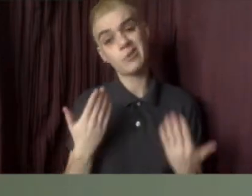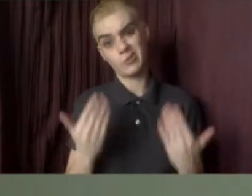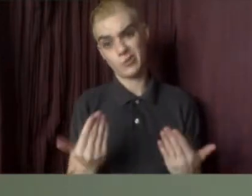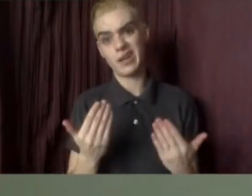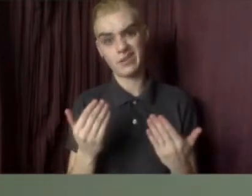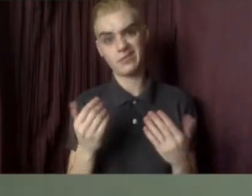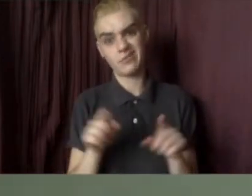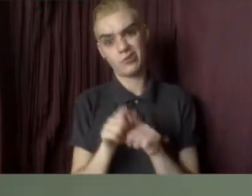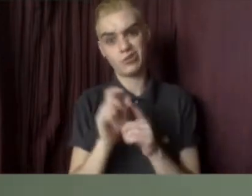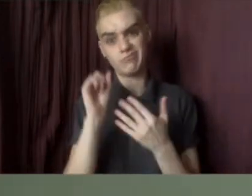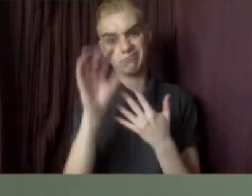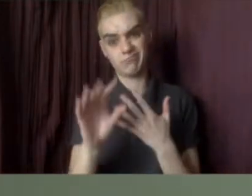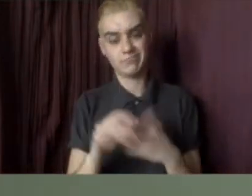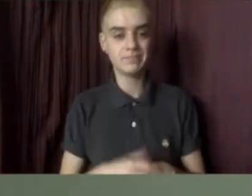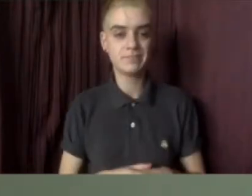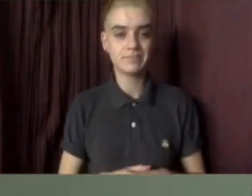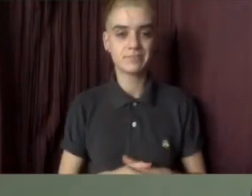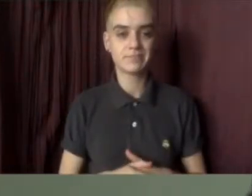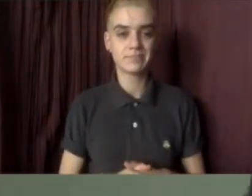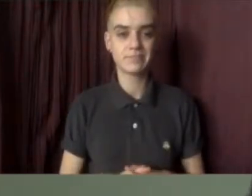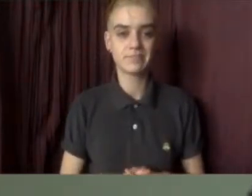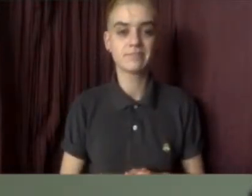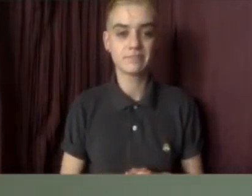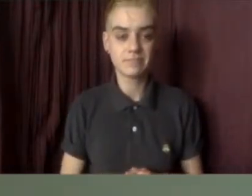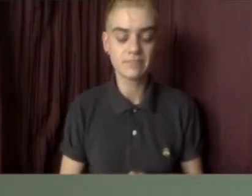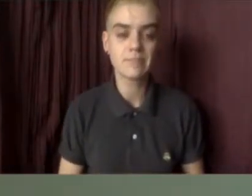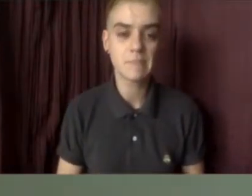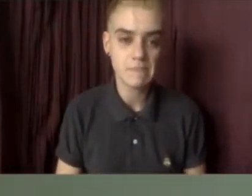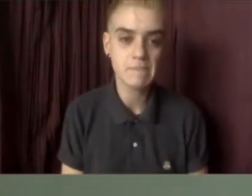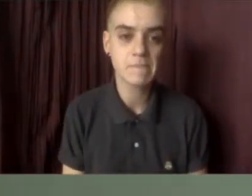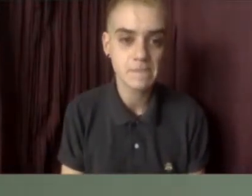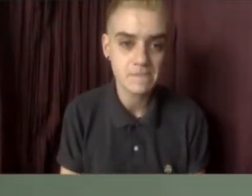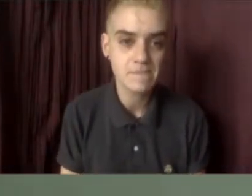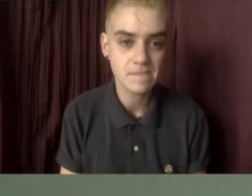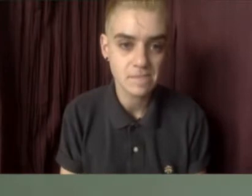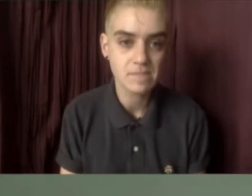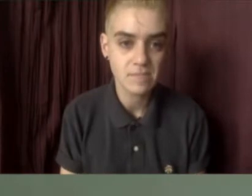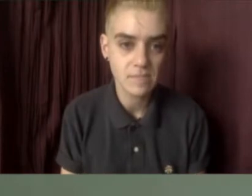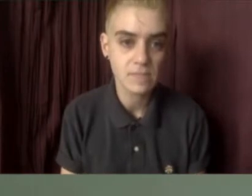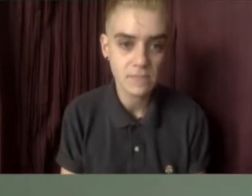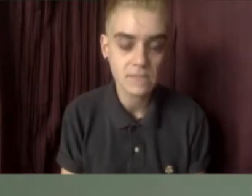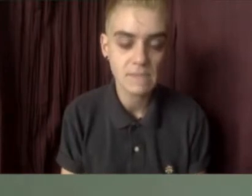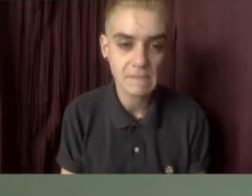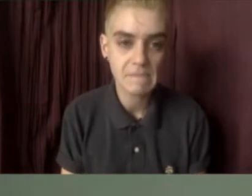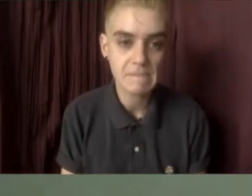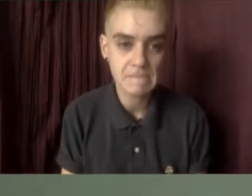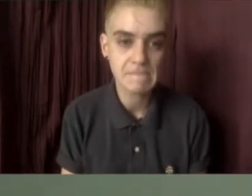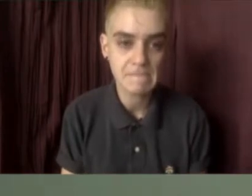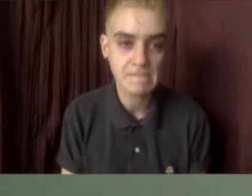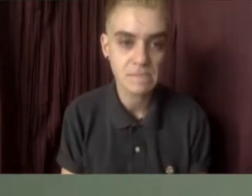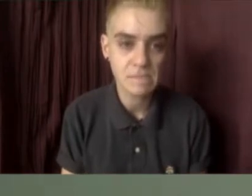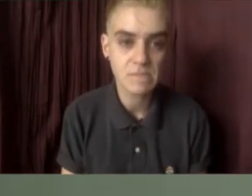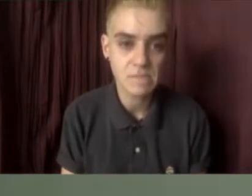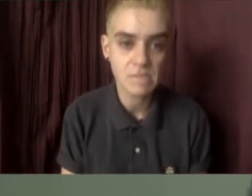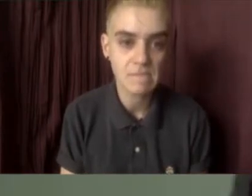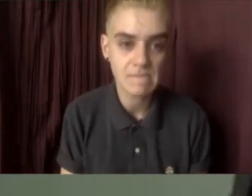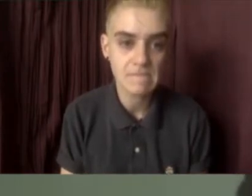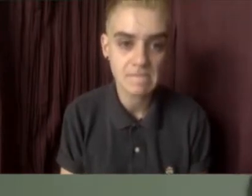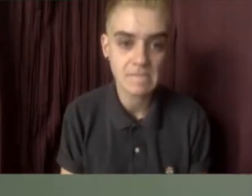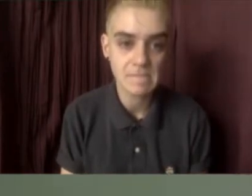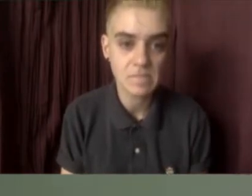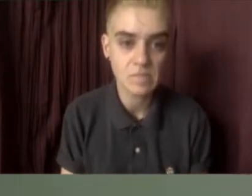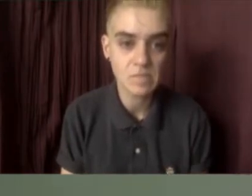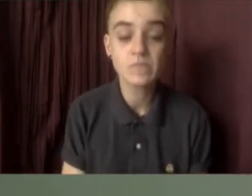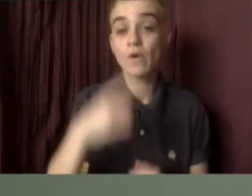all hands on deck to make sure that folks can actually access the ballot. So if you are free to do that, come